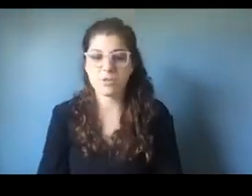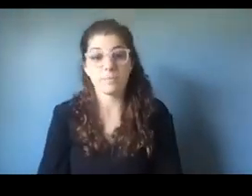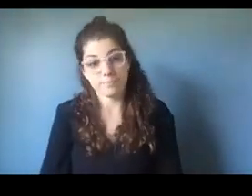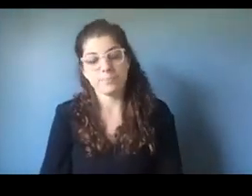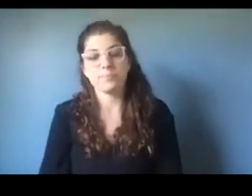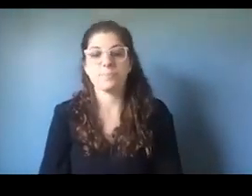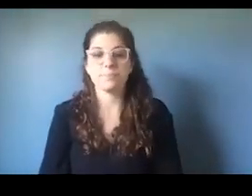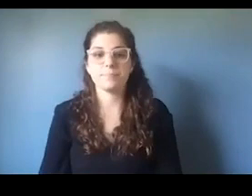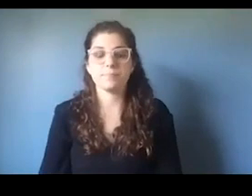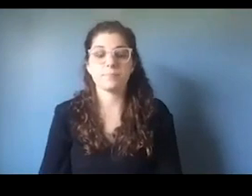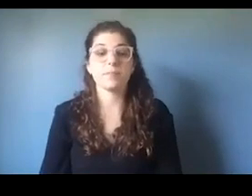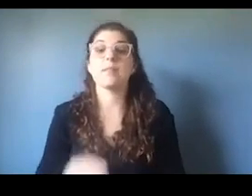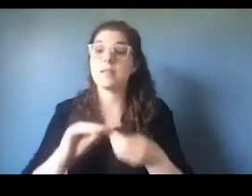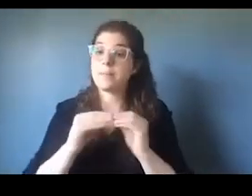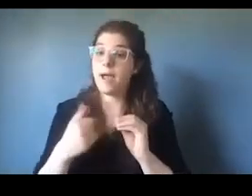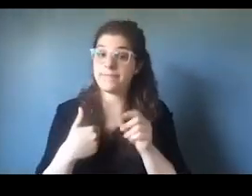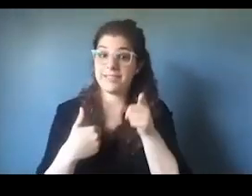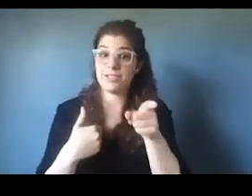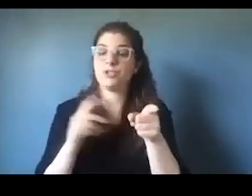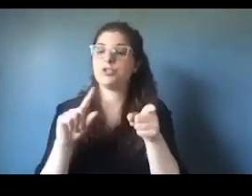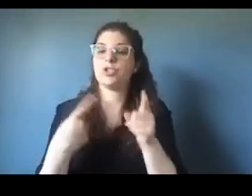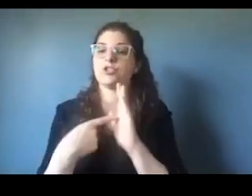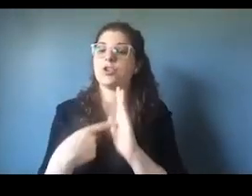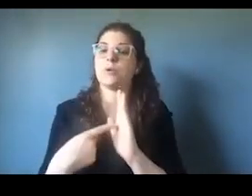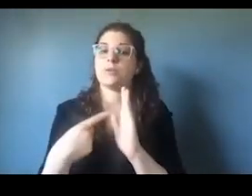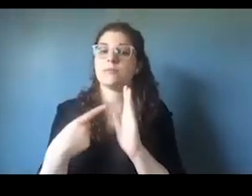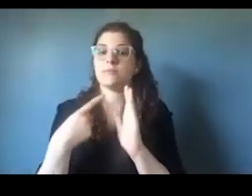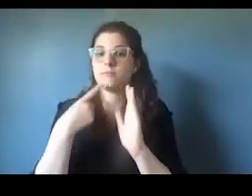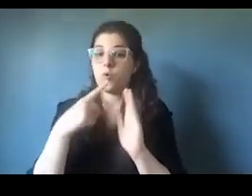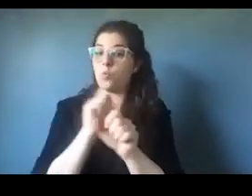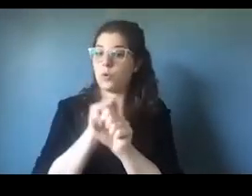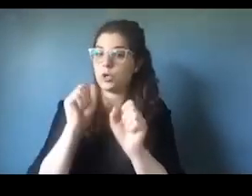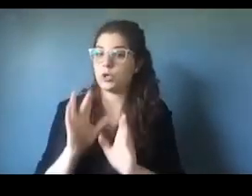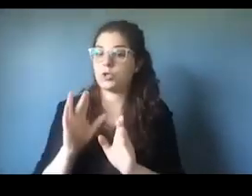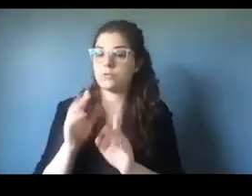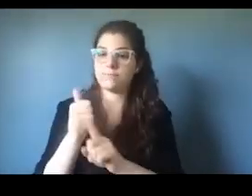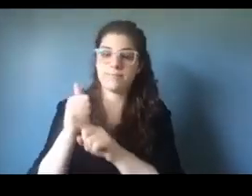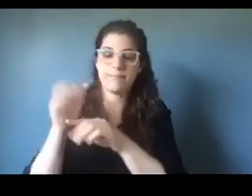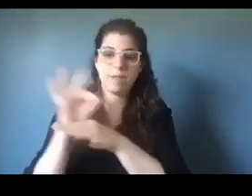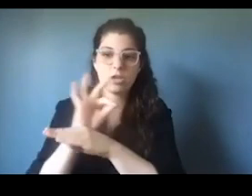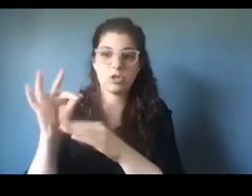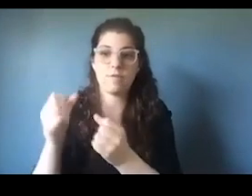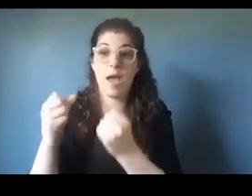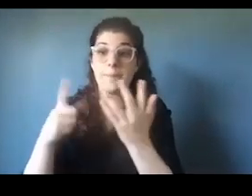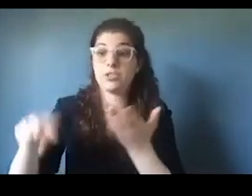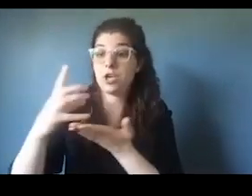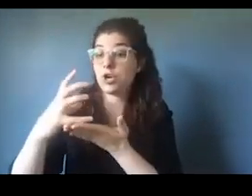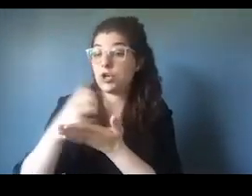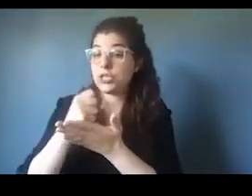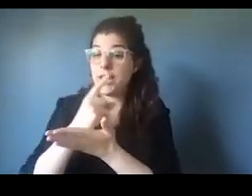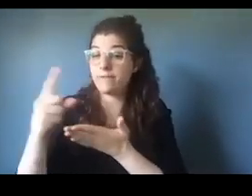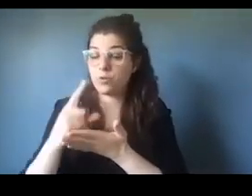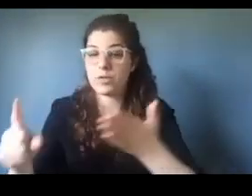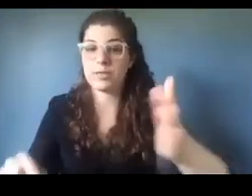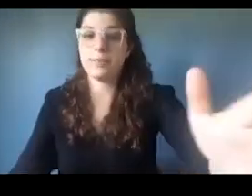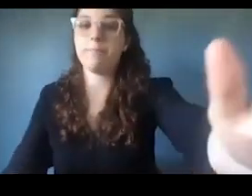the figure that I have here is just showing for workers as a function of how much they're making every week. Okay,